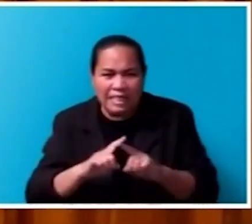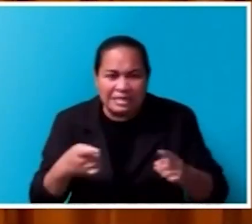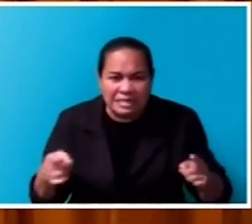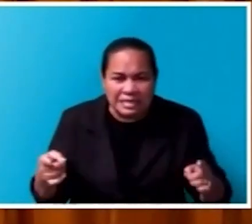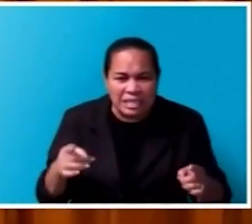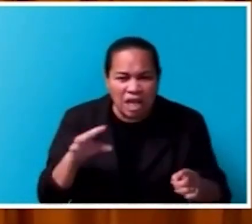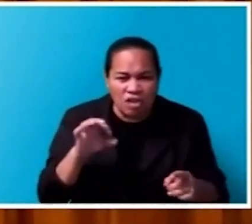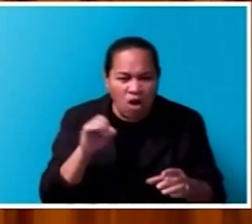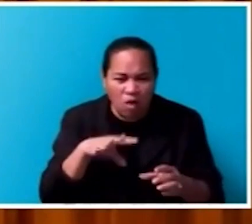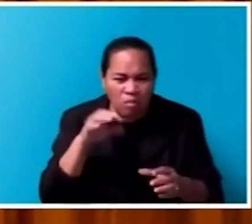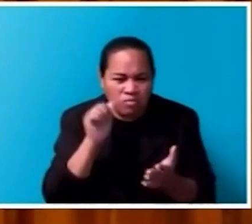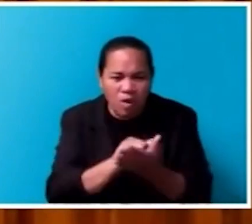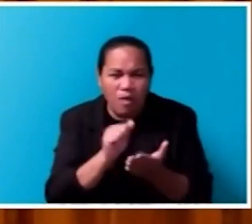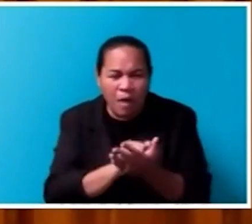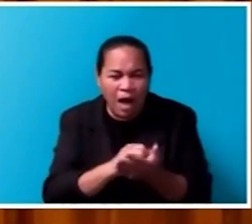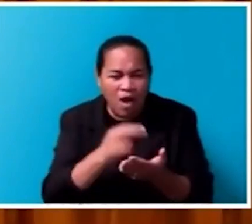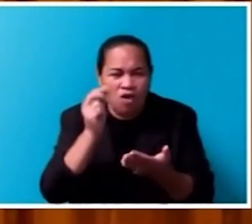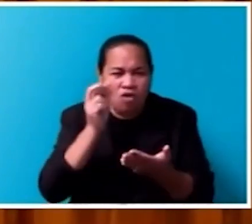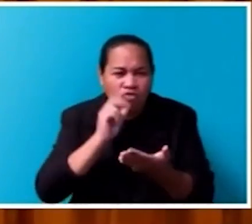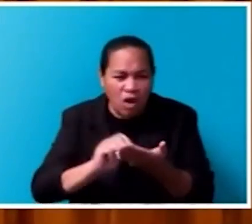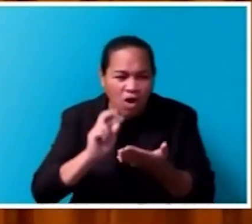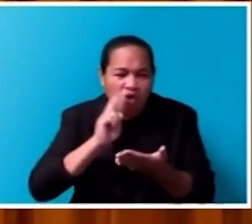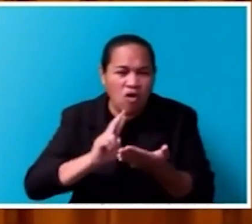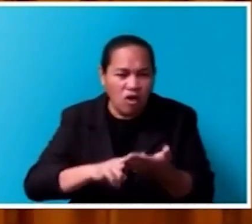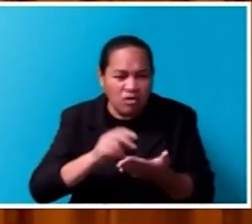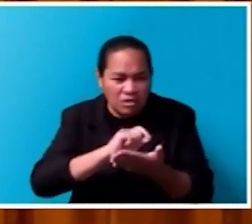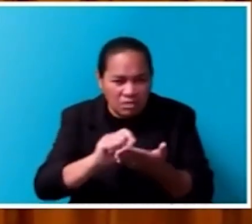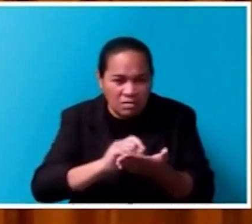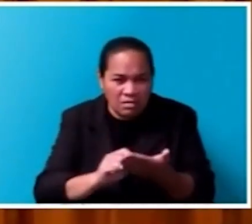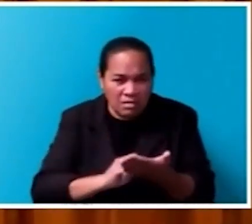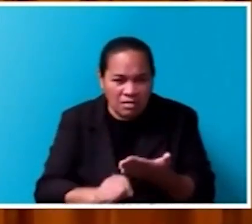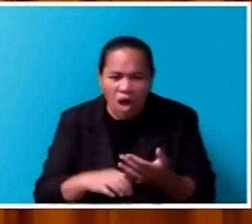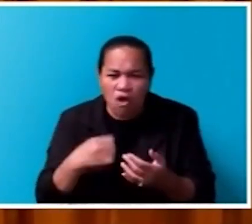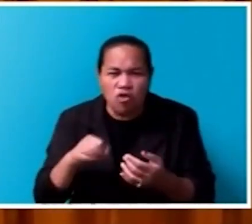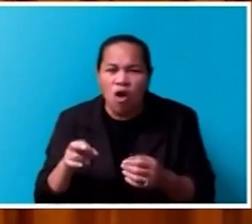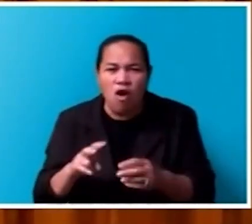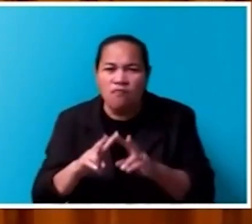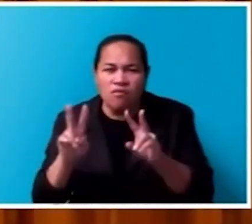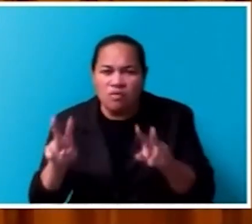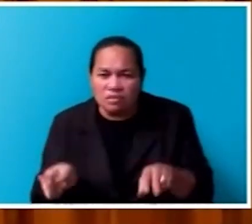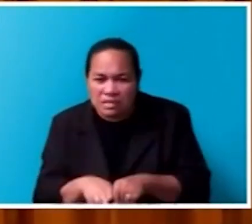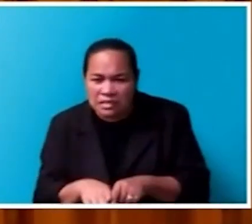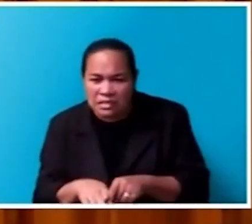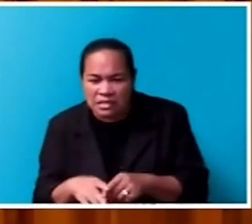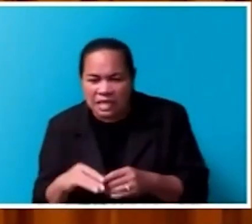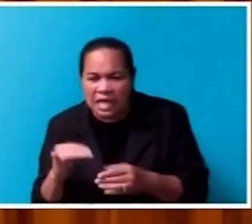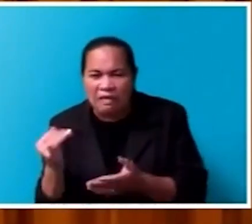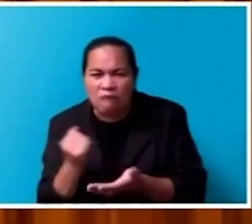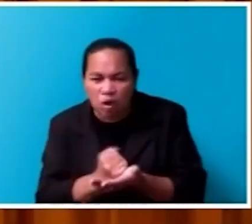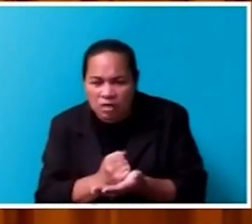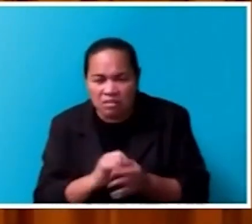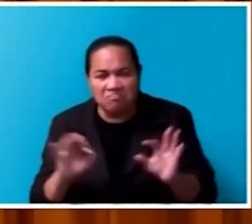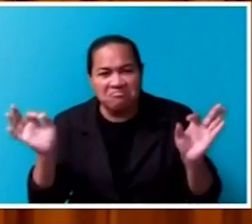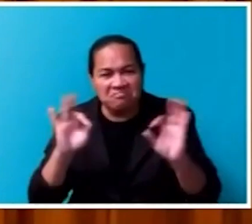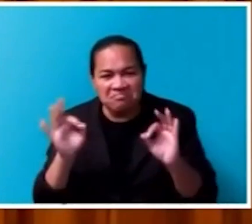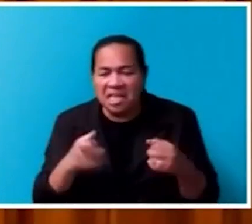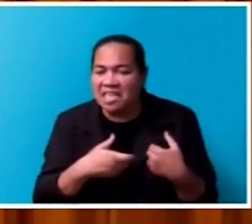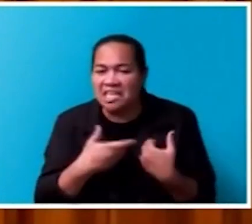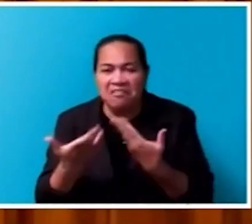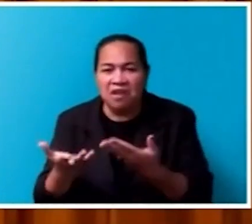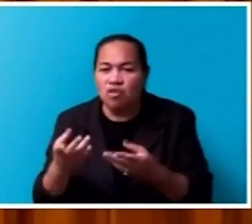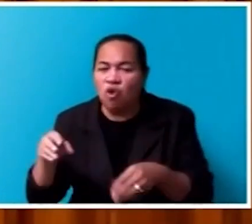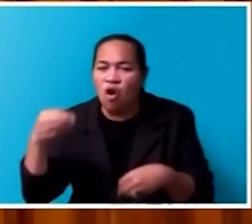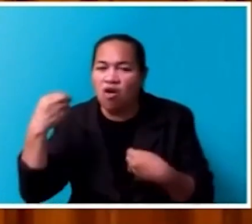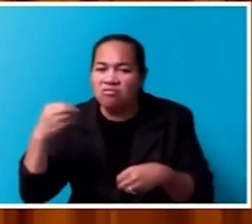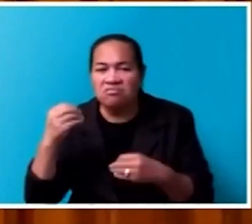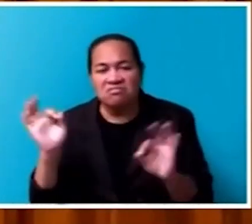disclosed separately, no outstanding invoices were given to the auditors, and a lot